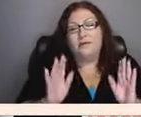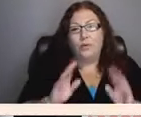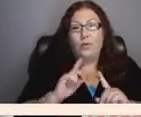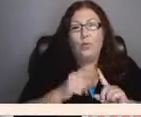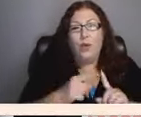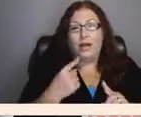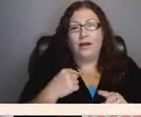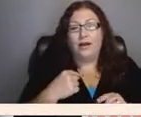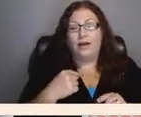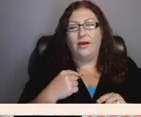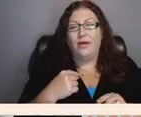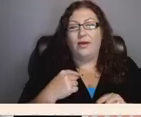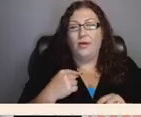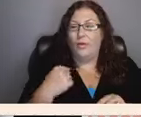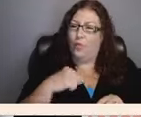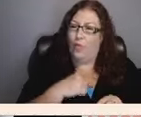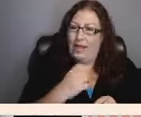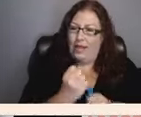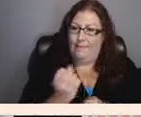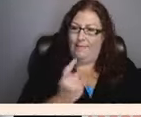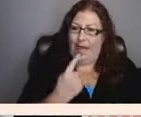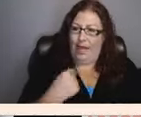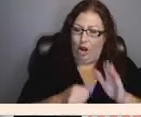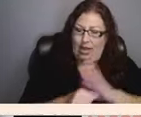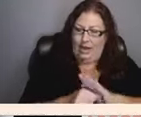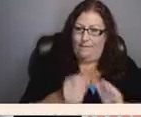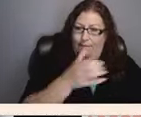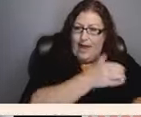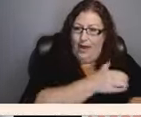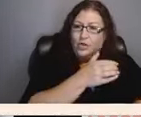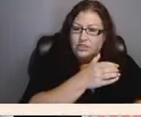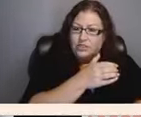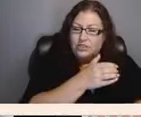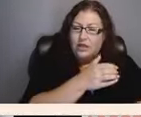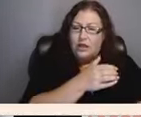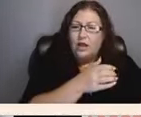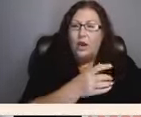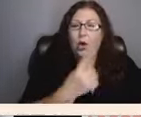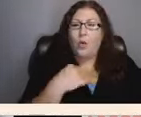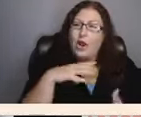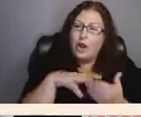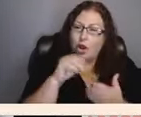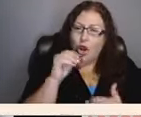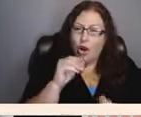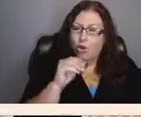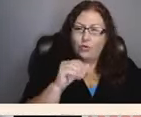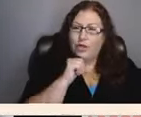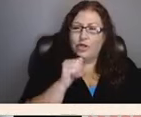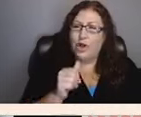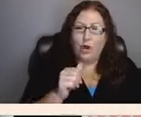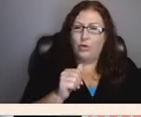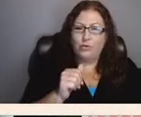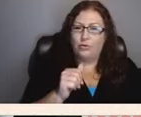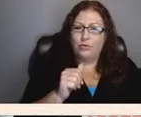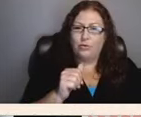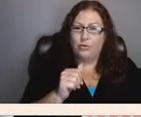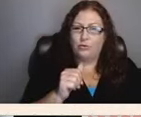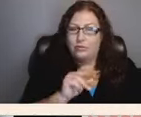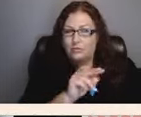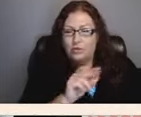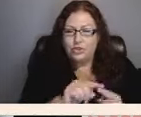we reclaim our hidden powers, we learn that we don't defer to authority. We're not